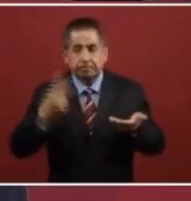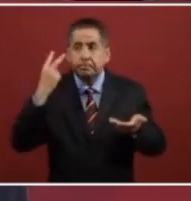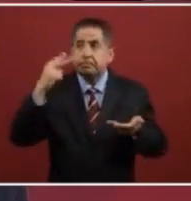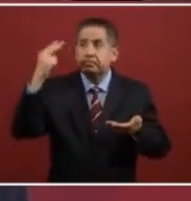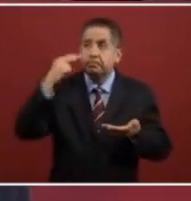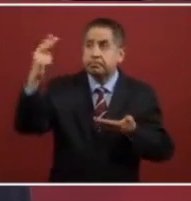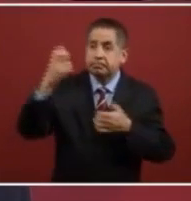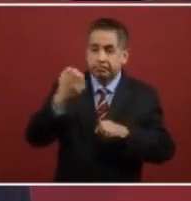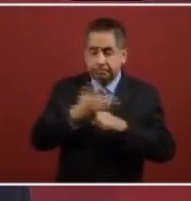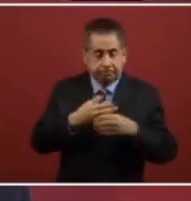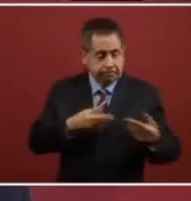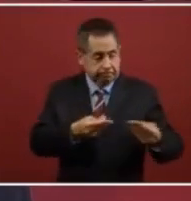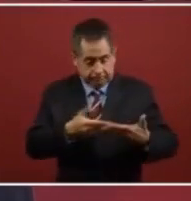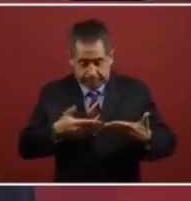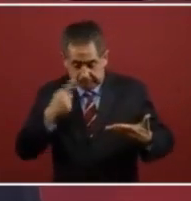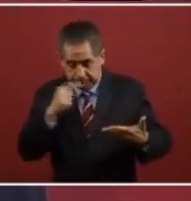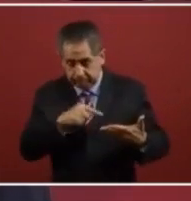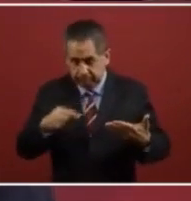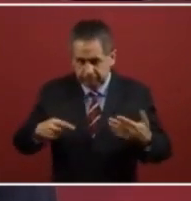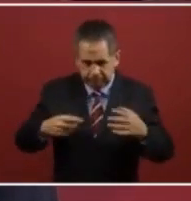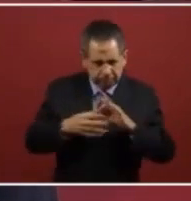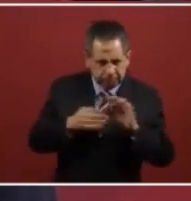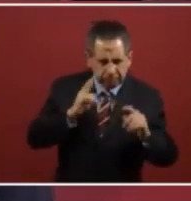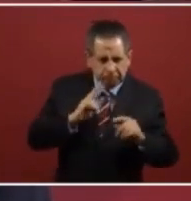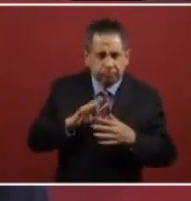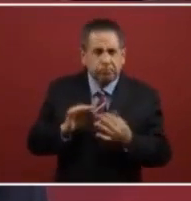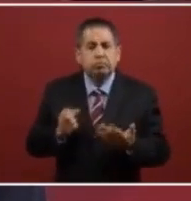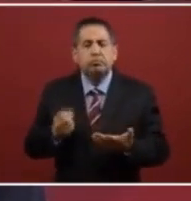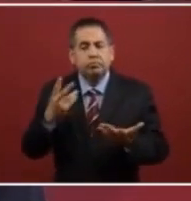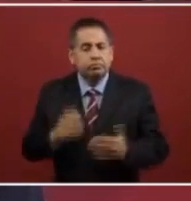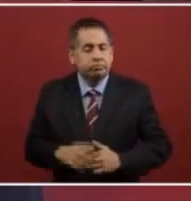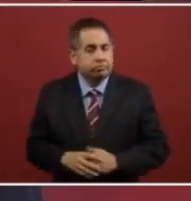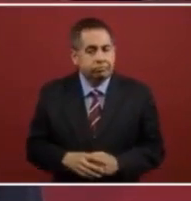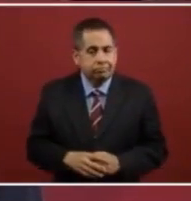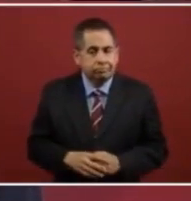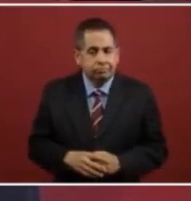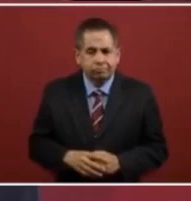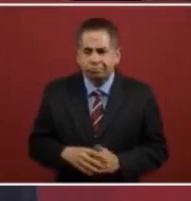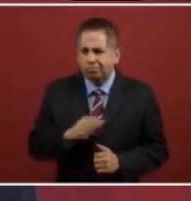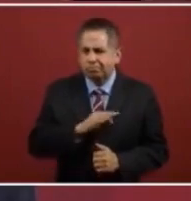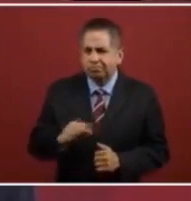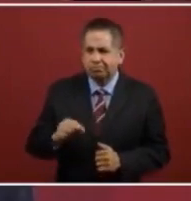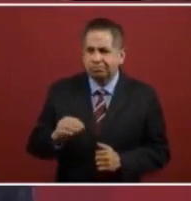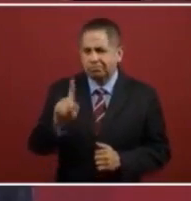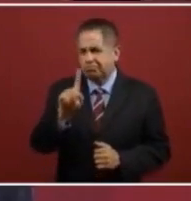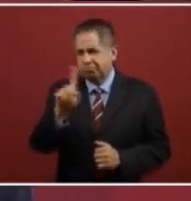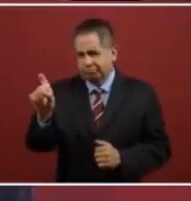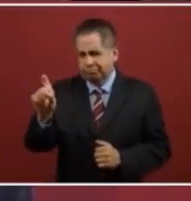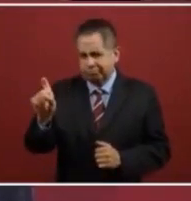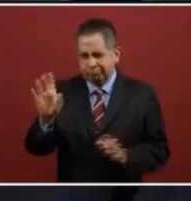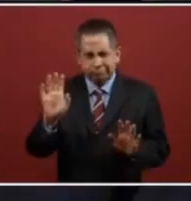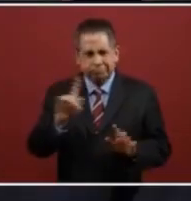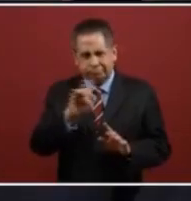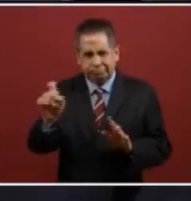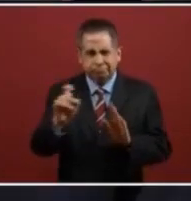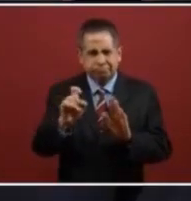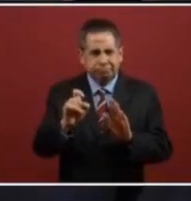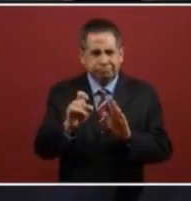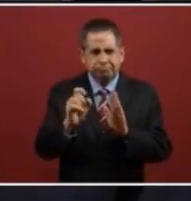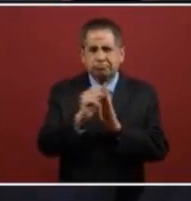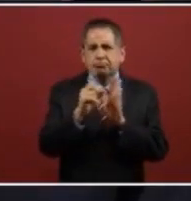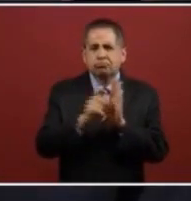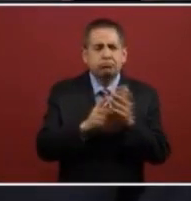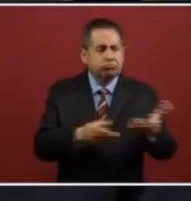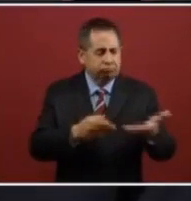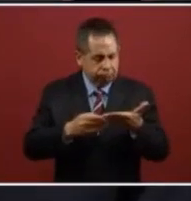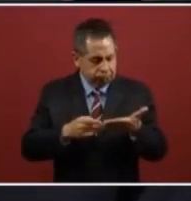in me han enviado requests para viajar al to extranjero? travel. Alrededor de 100. He's only had 100 requests